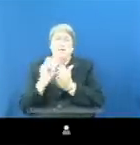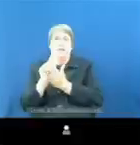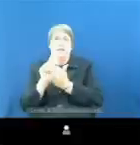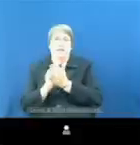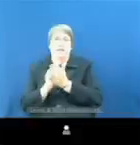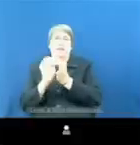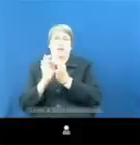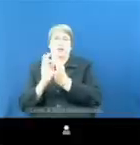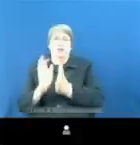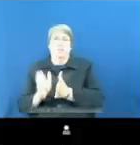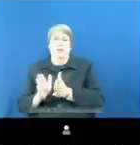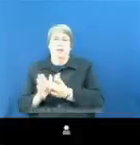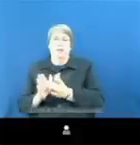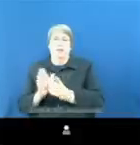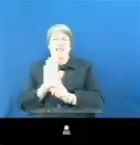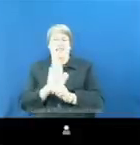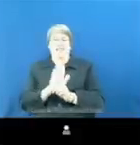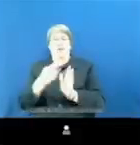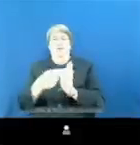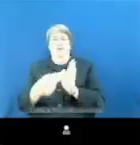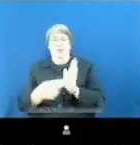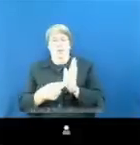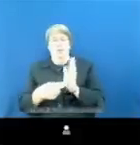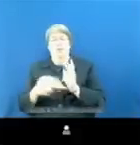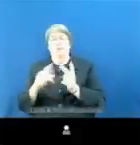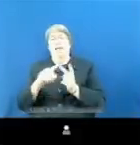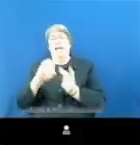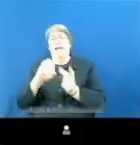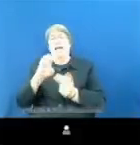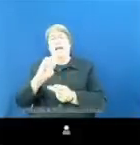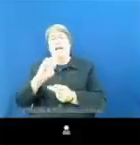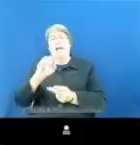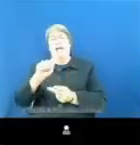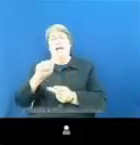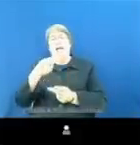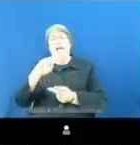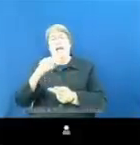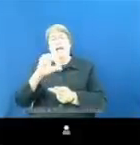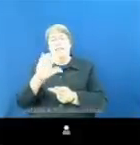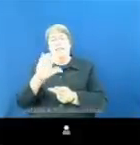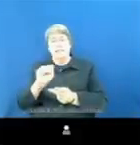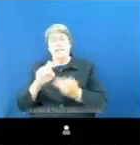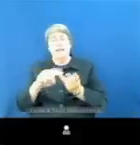Its rules, its ethics, and its protocol